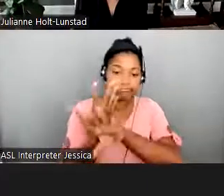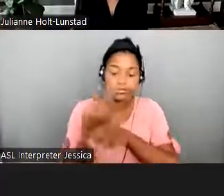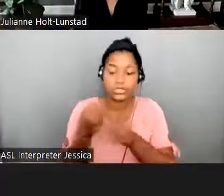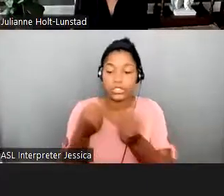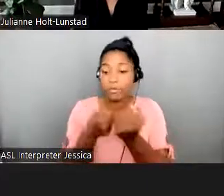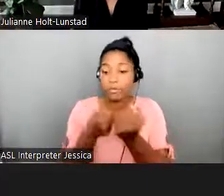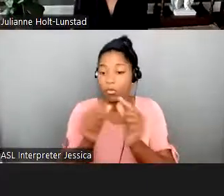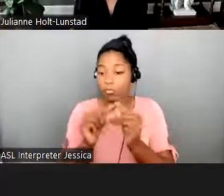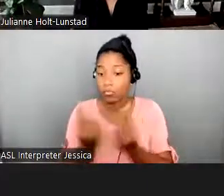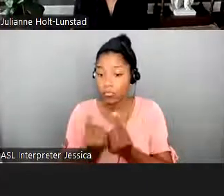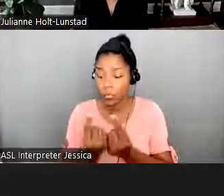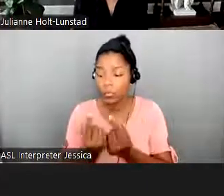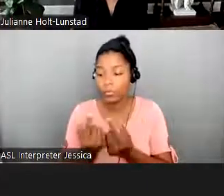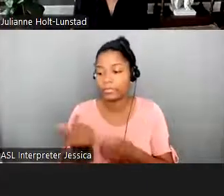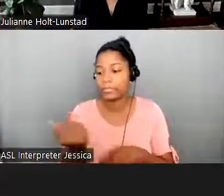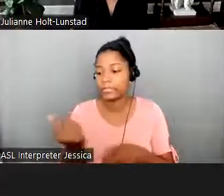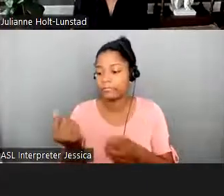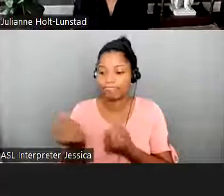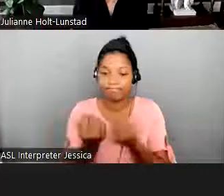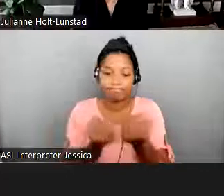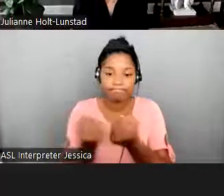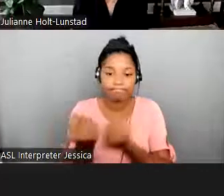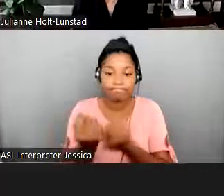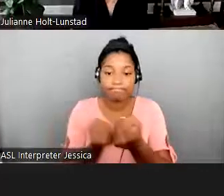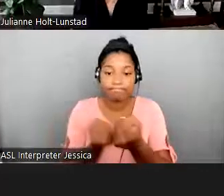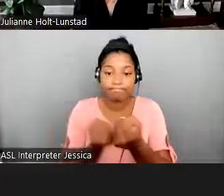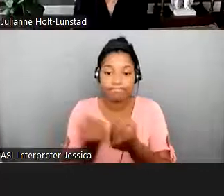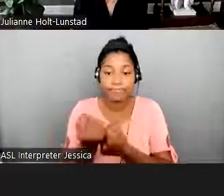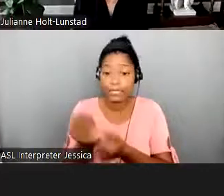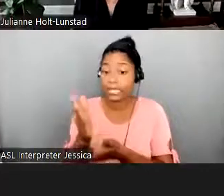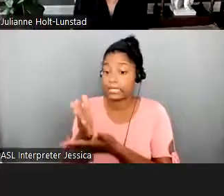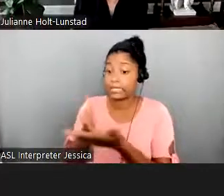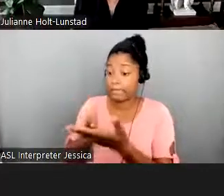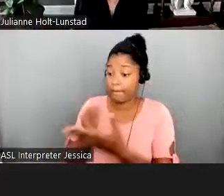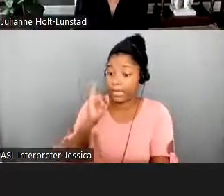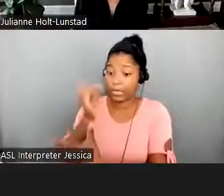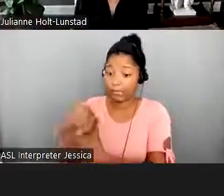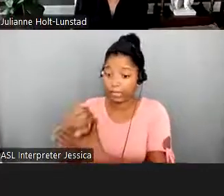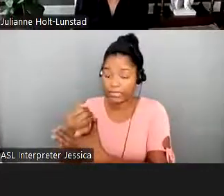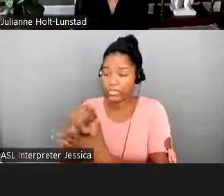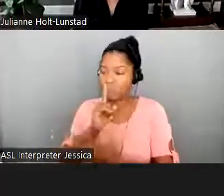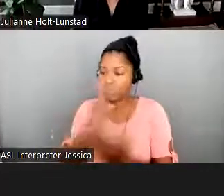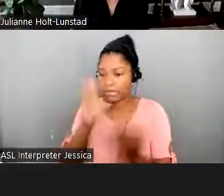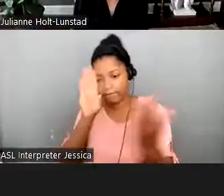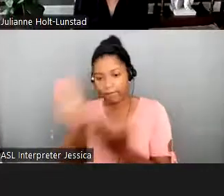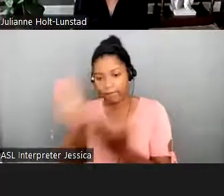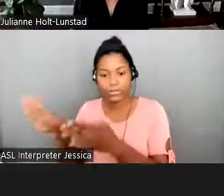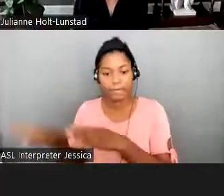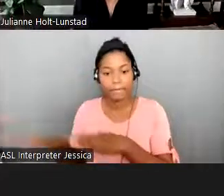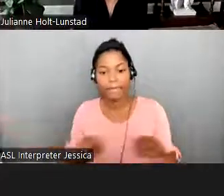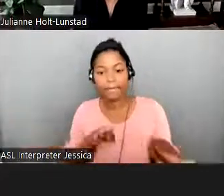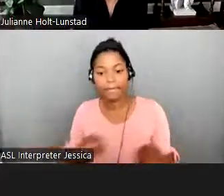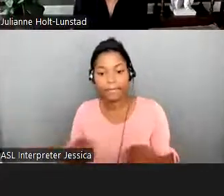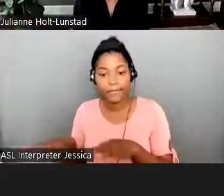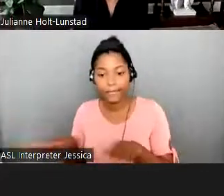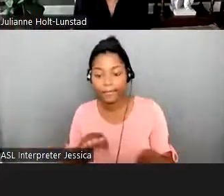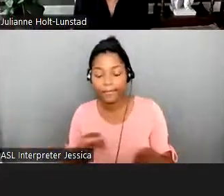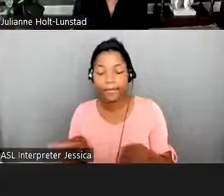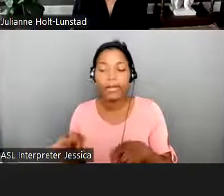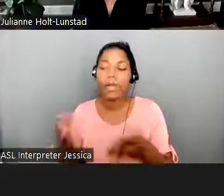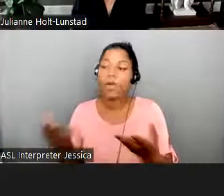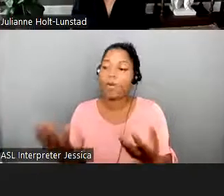conversations. Some of these interventions focus on behavior, explicitly supporting